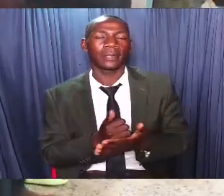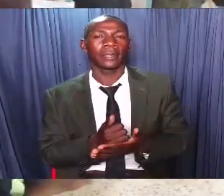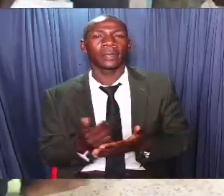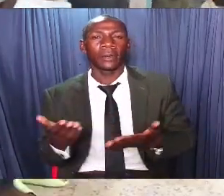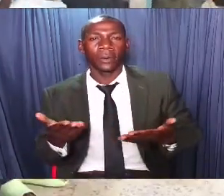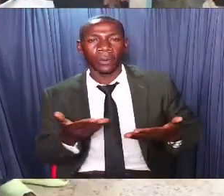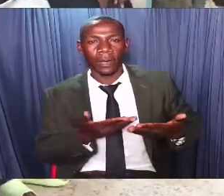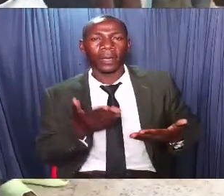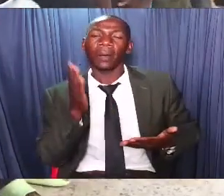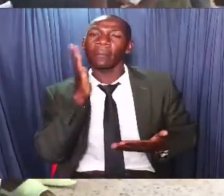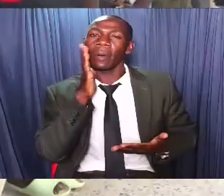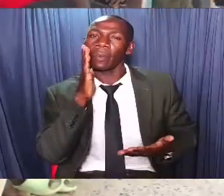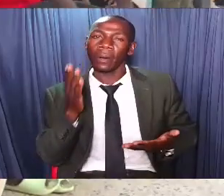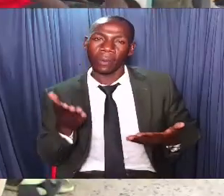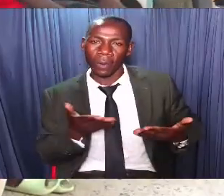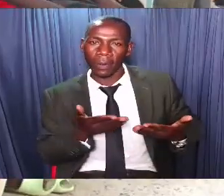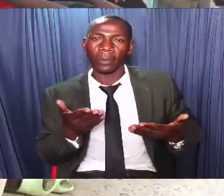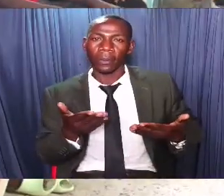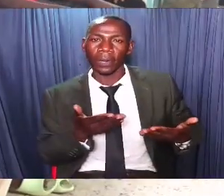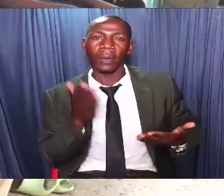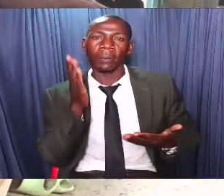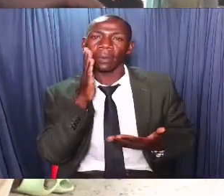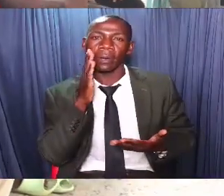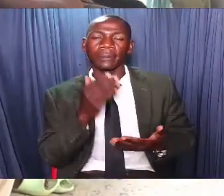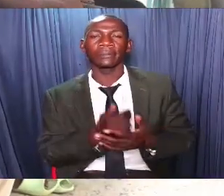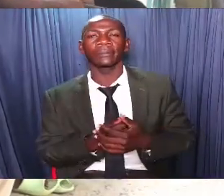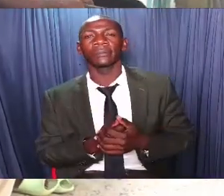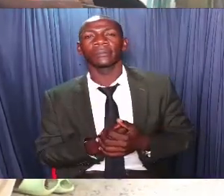Karibu sana mama, karibu. Welcome so much mama.